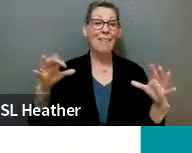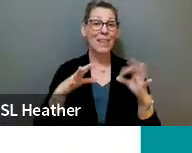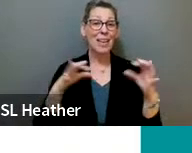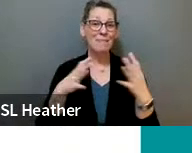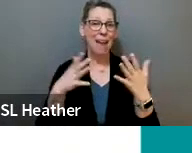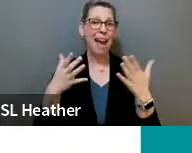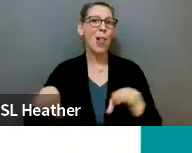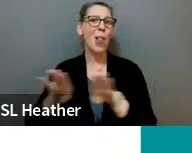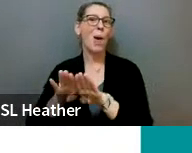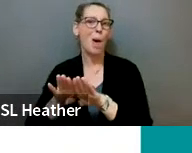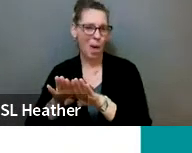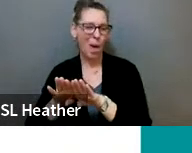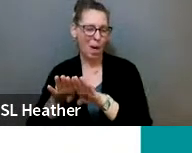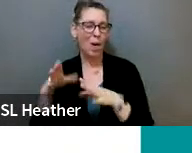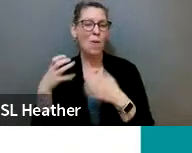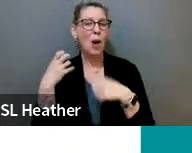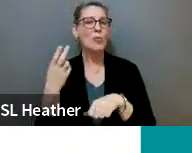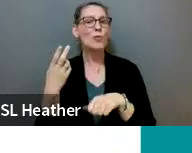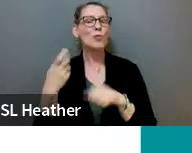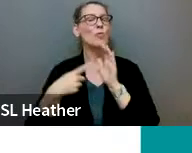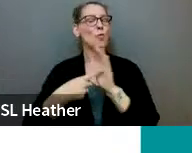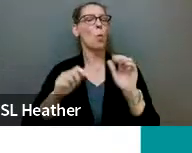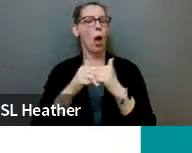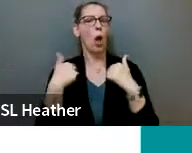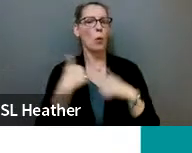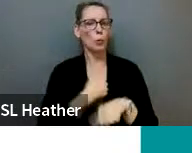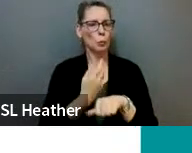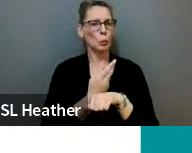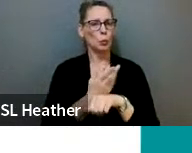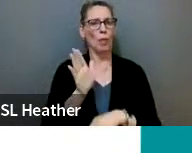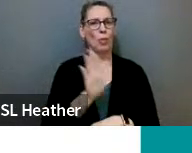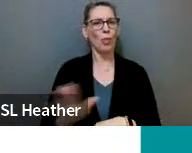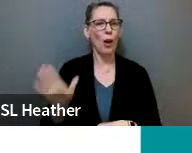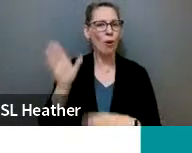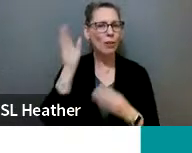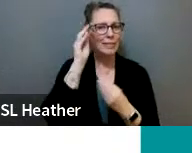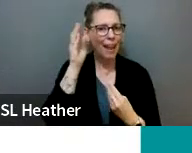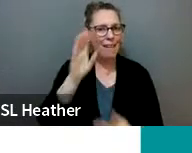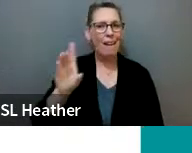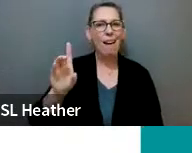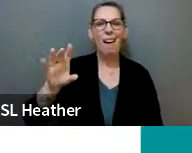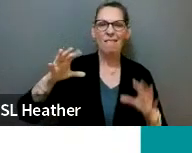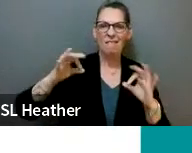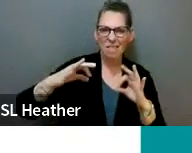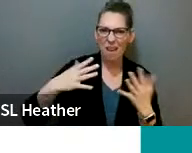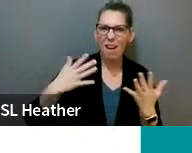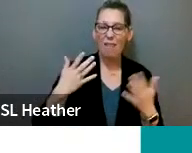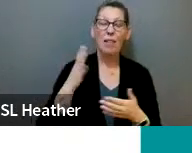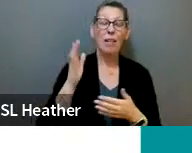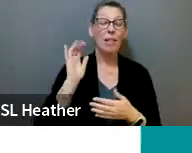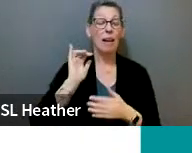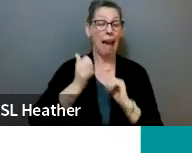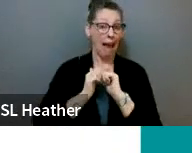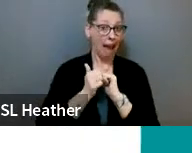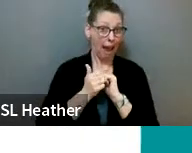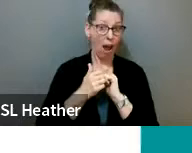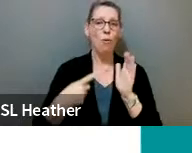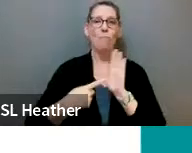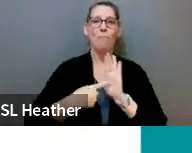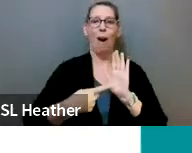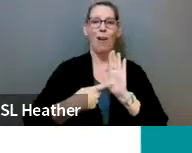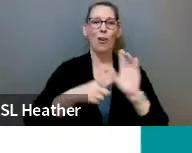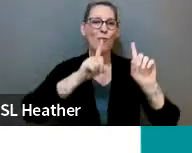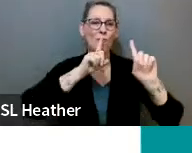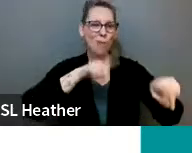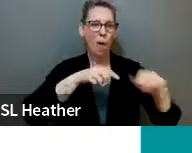that we use, how we use their data and feedback. And so a piece of that is how we modeled this report